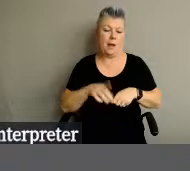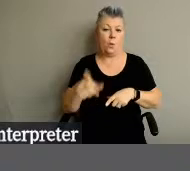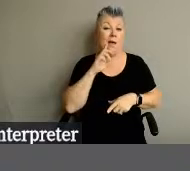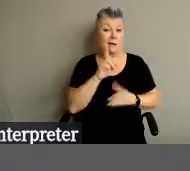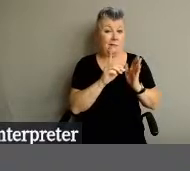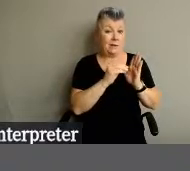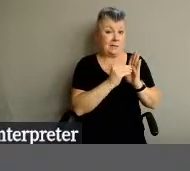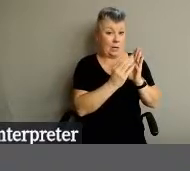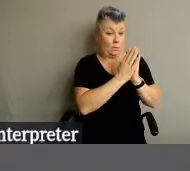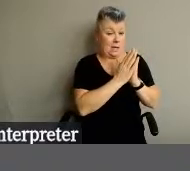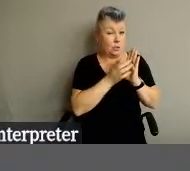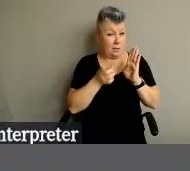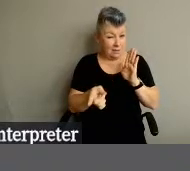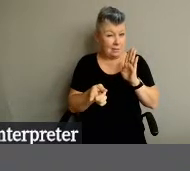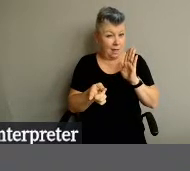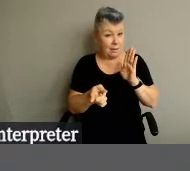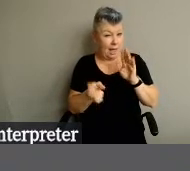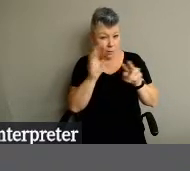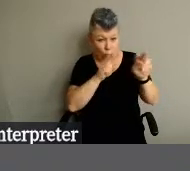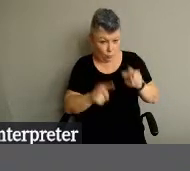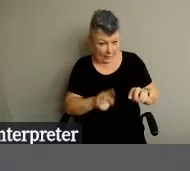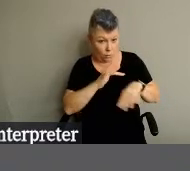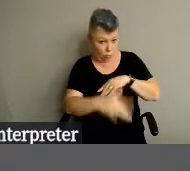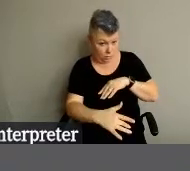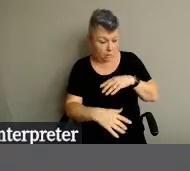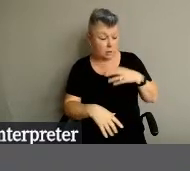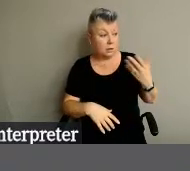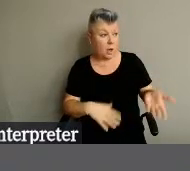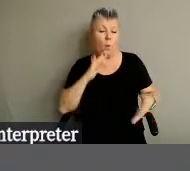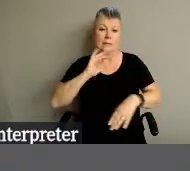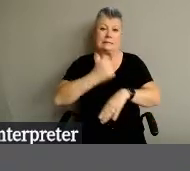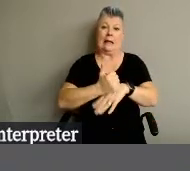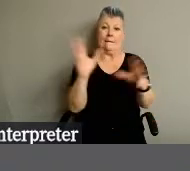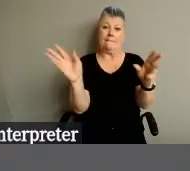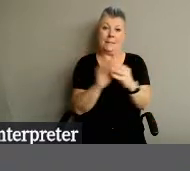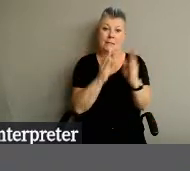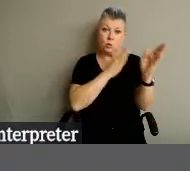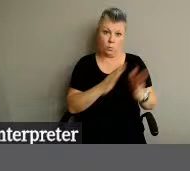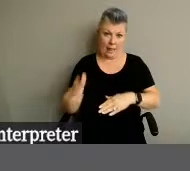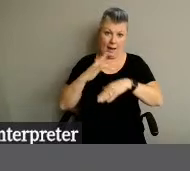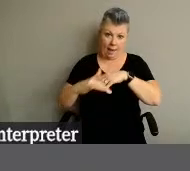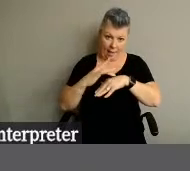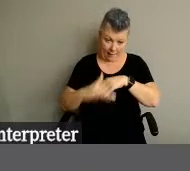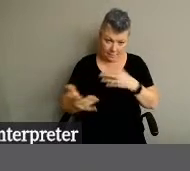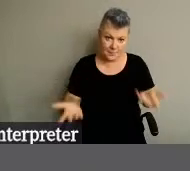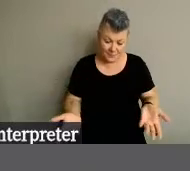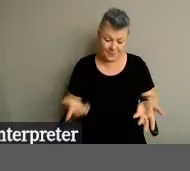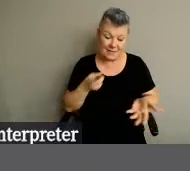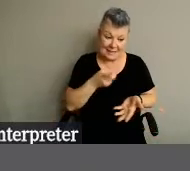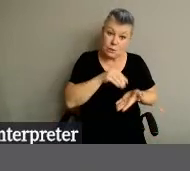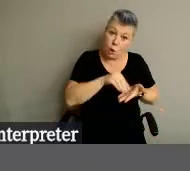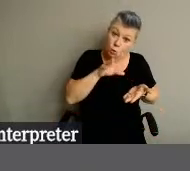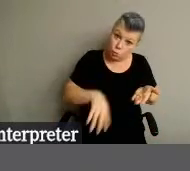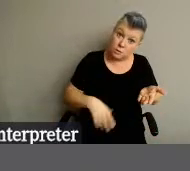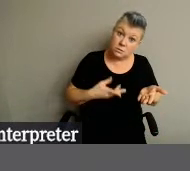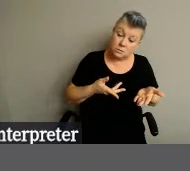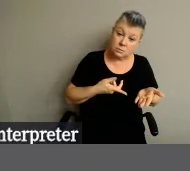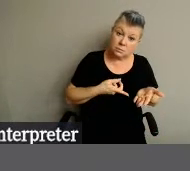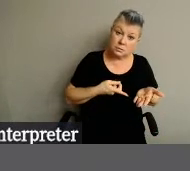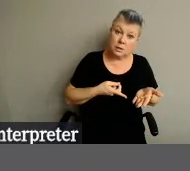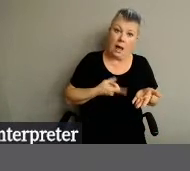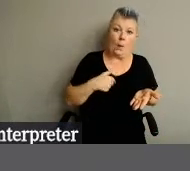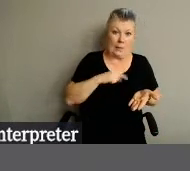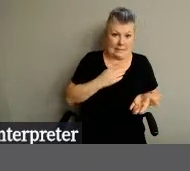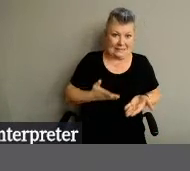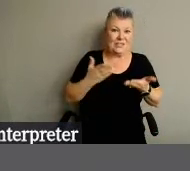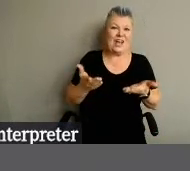that they can review in writing ahead of time. We establish meetings where we can plan ahead. These are students who are coming. These are ones who we